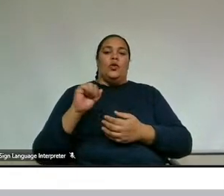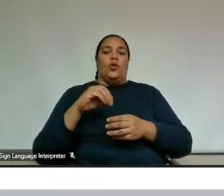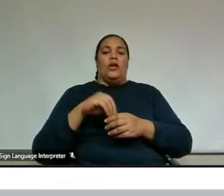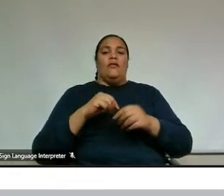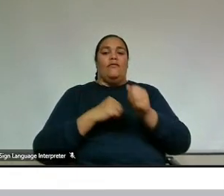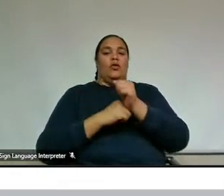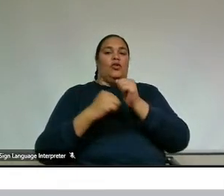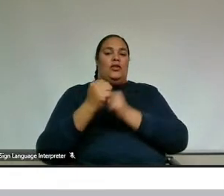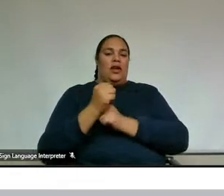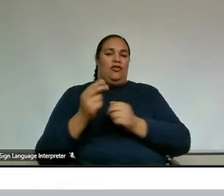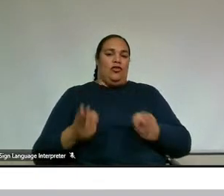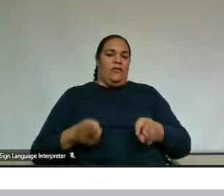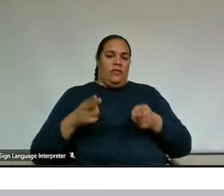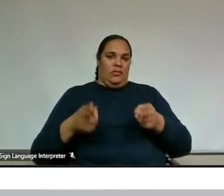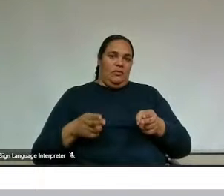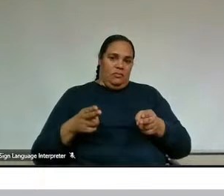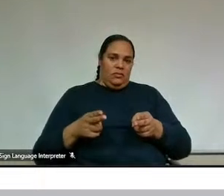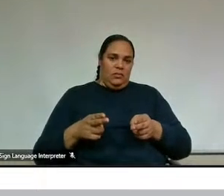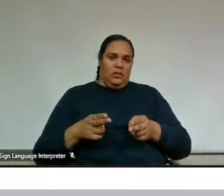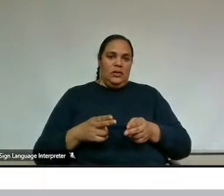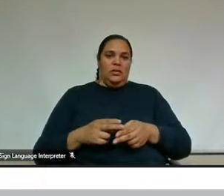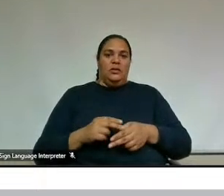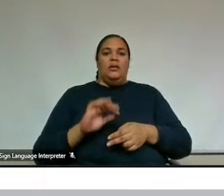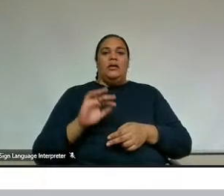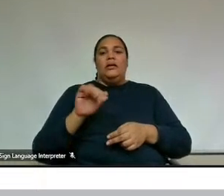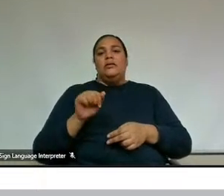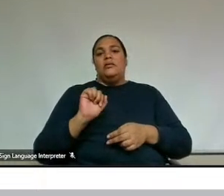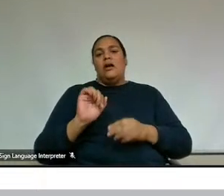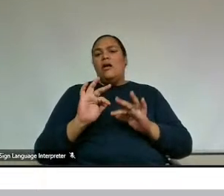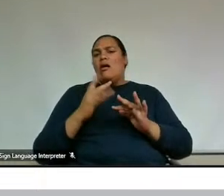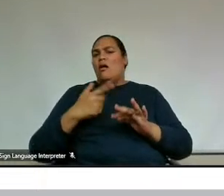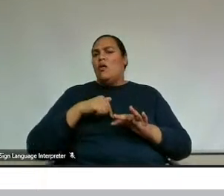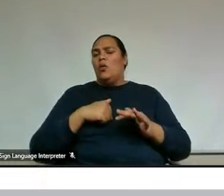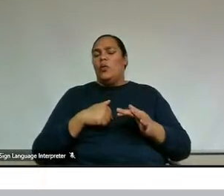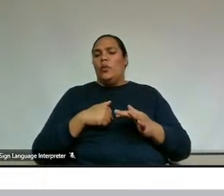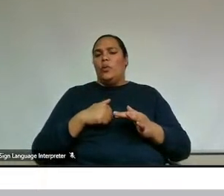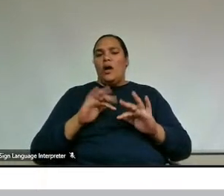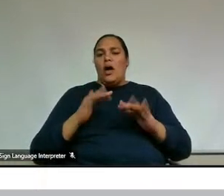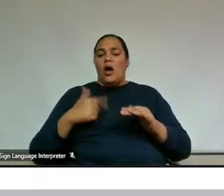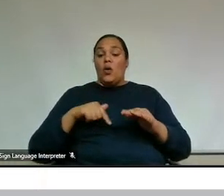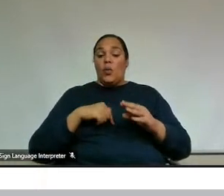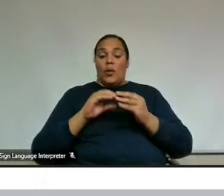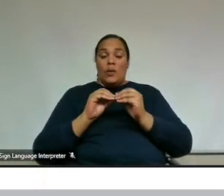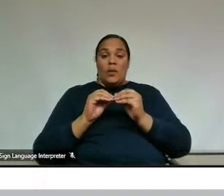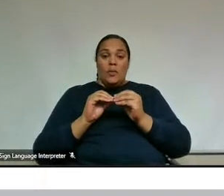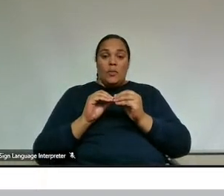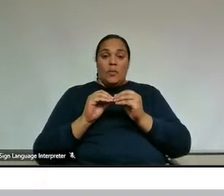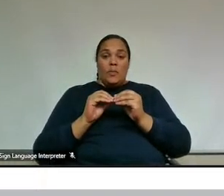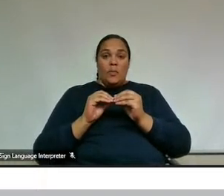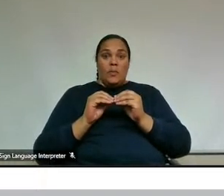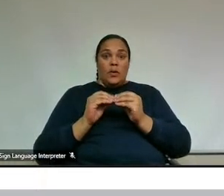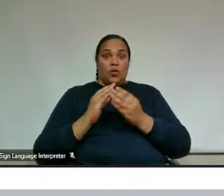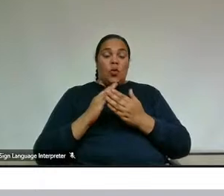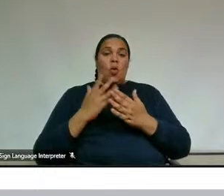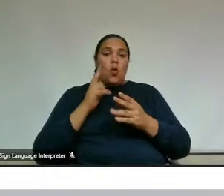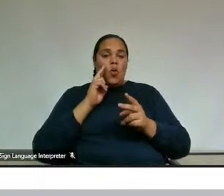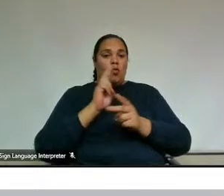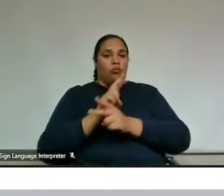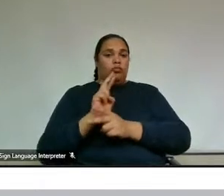infrastructure of rail, is the how are we going to make regulate